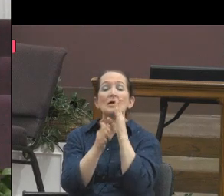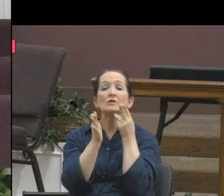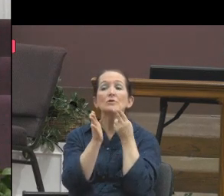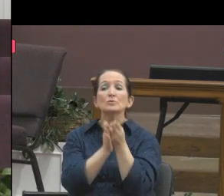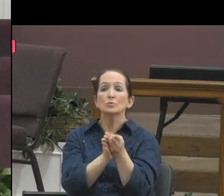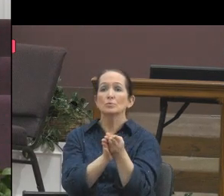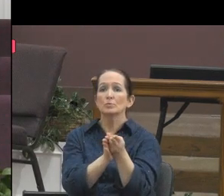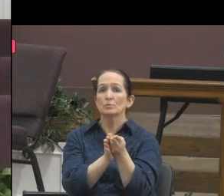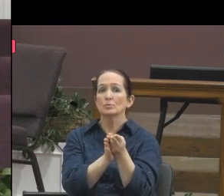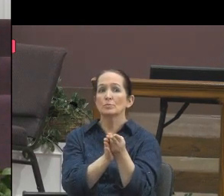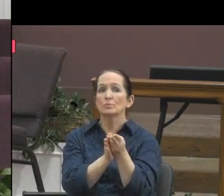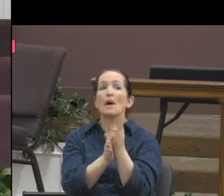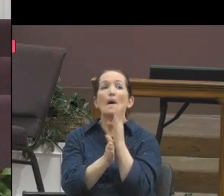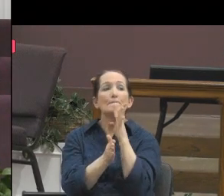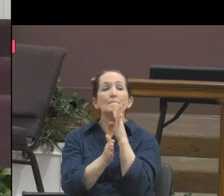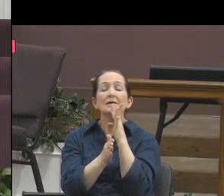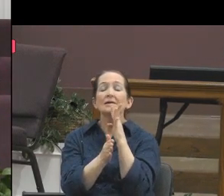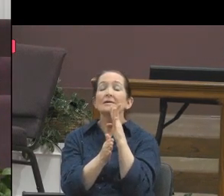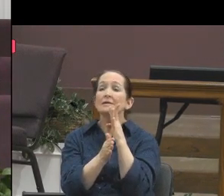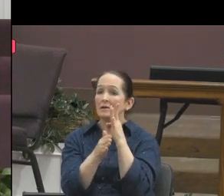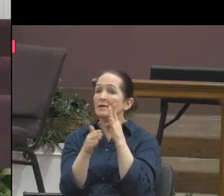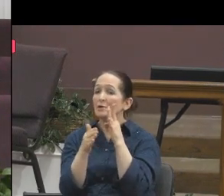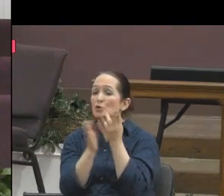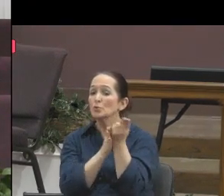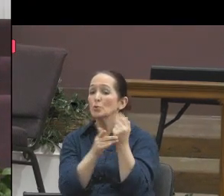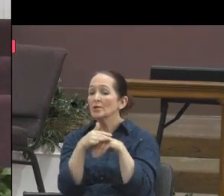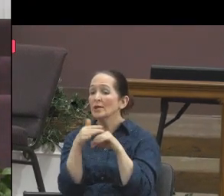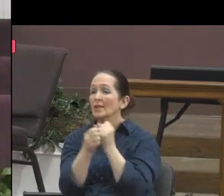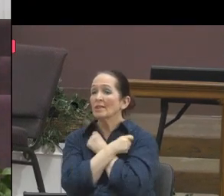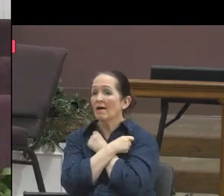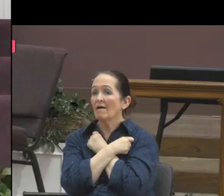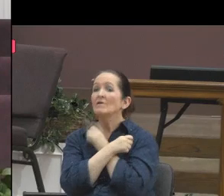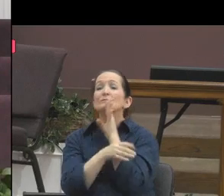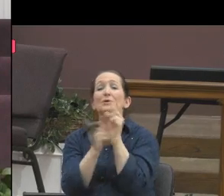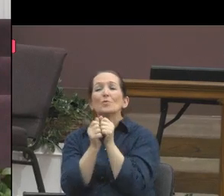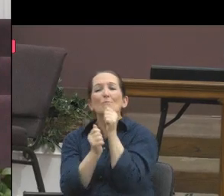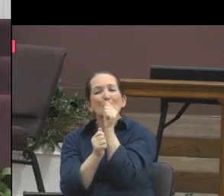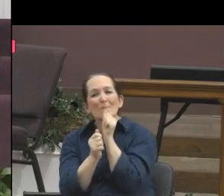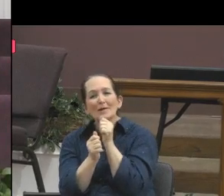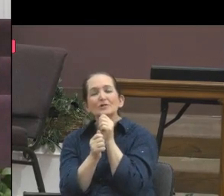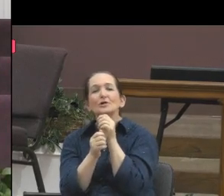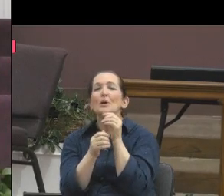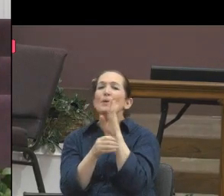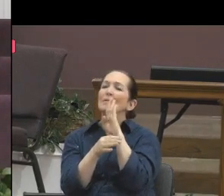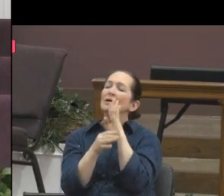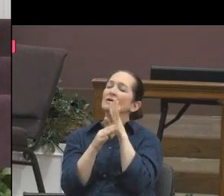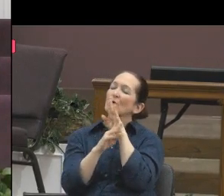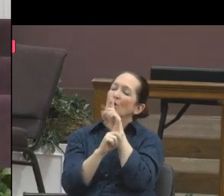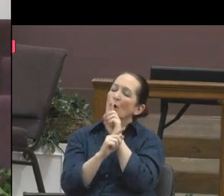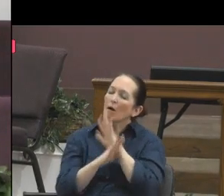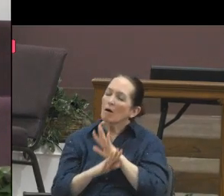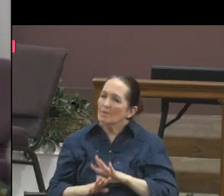truth. Speak it in love. Speak it with patience. Speak it humbly.